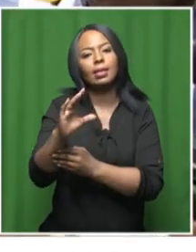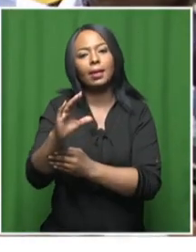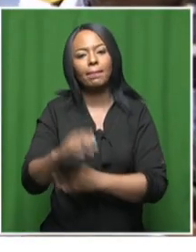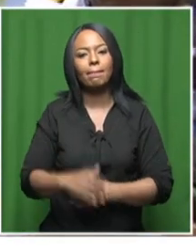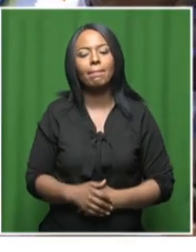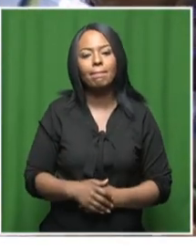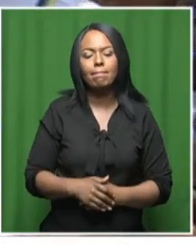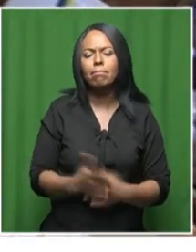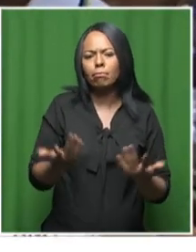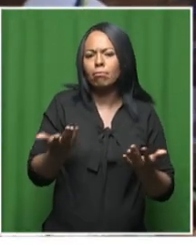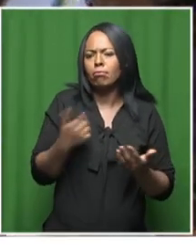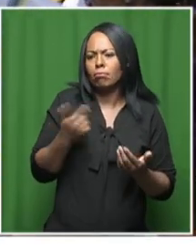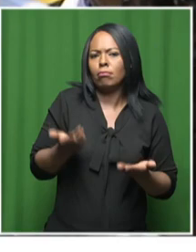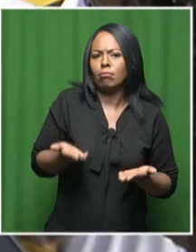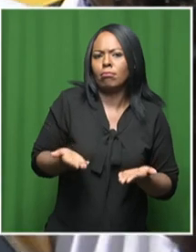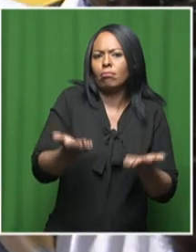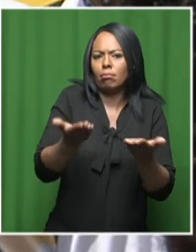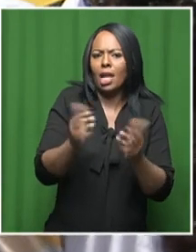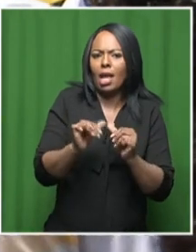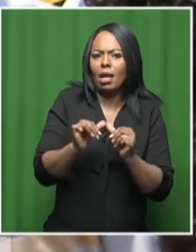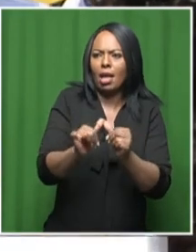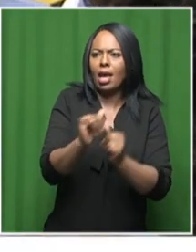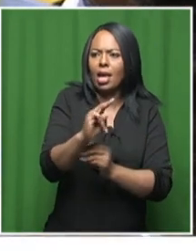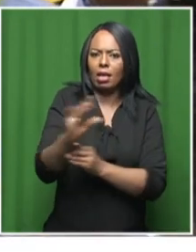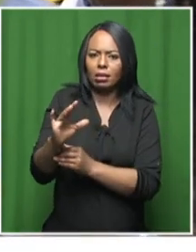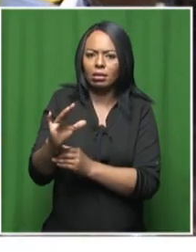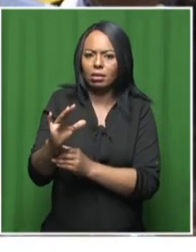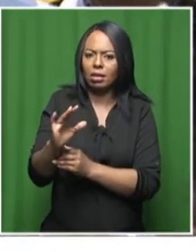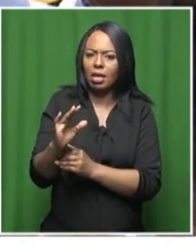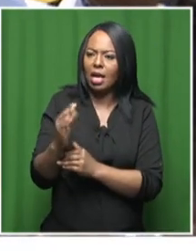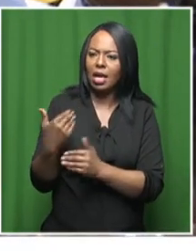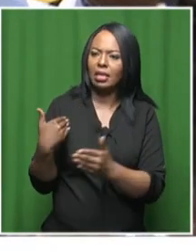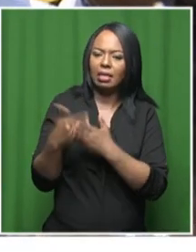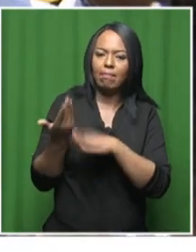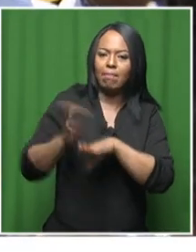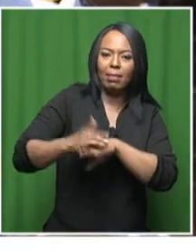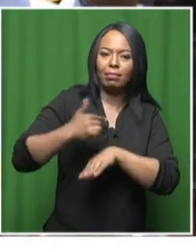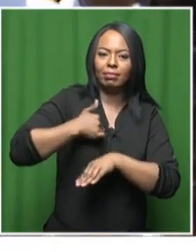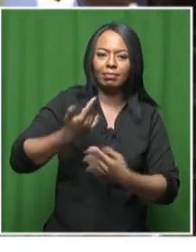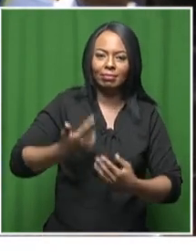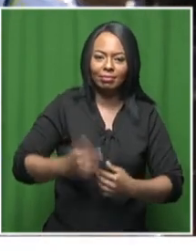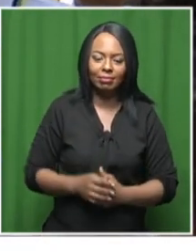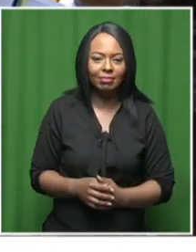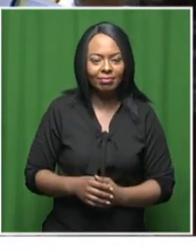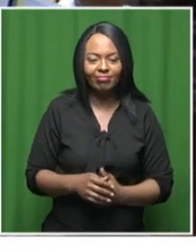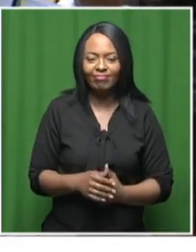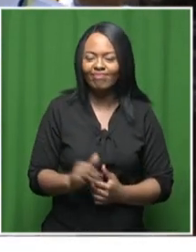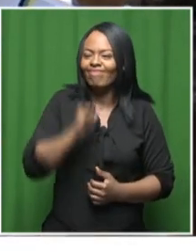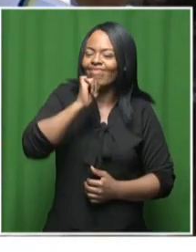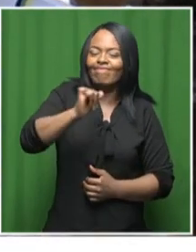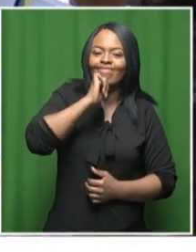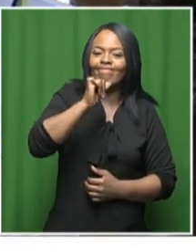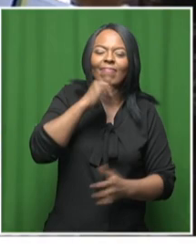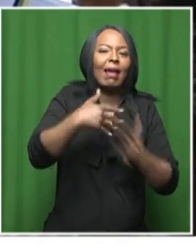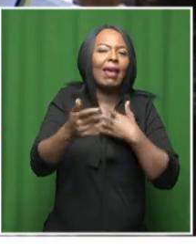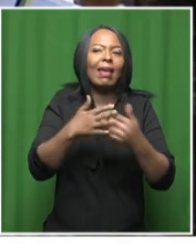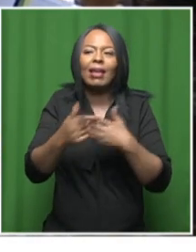No, I'll serve the ANC until I die. In whatever